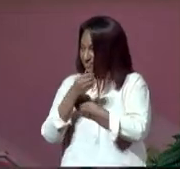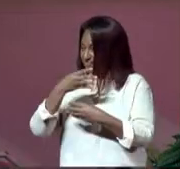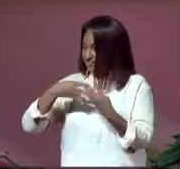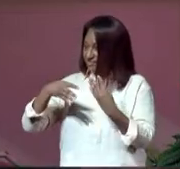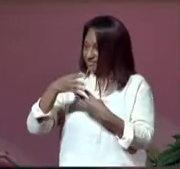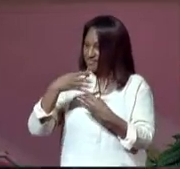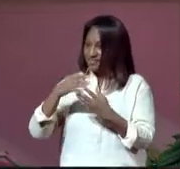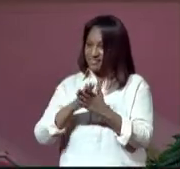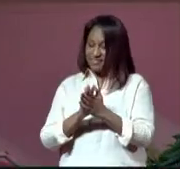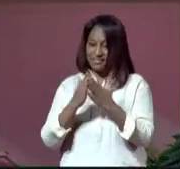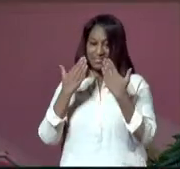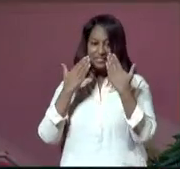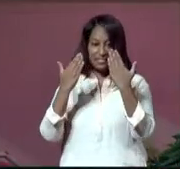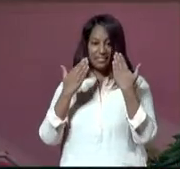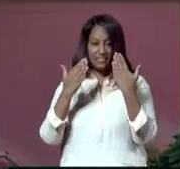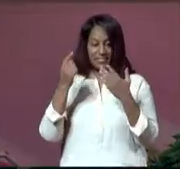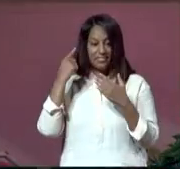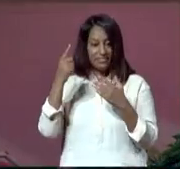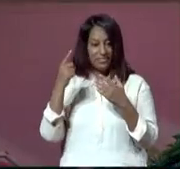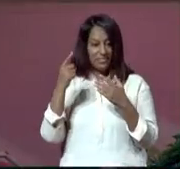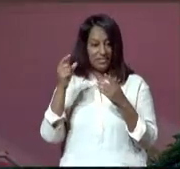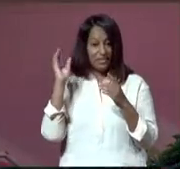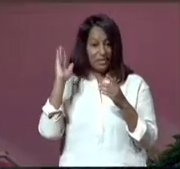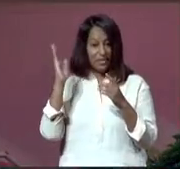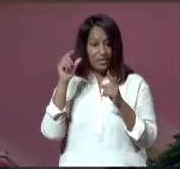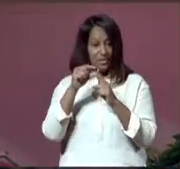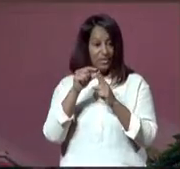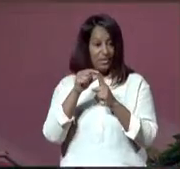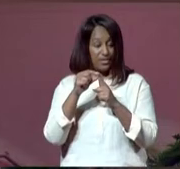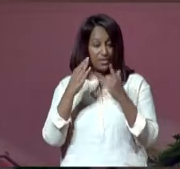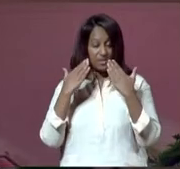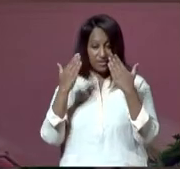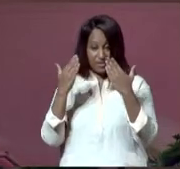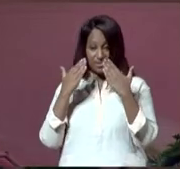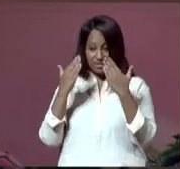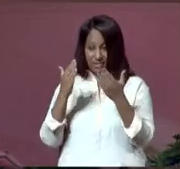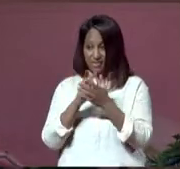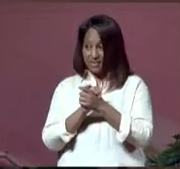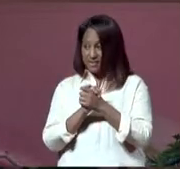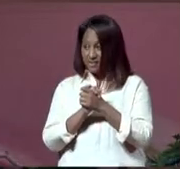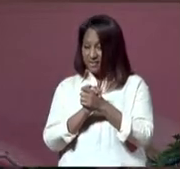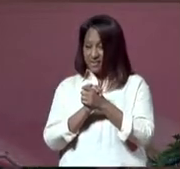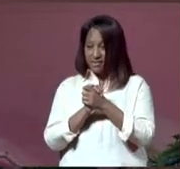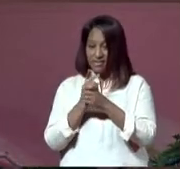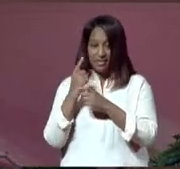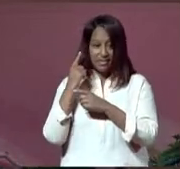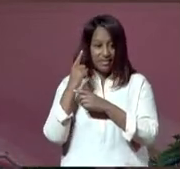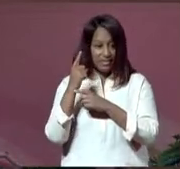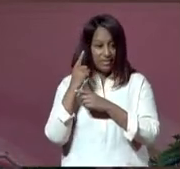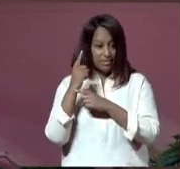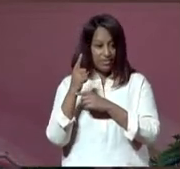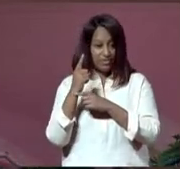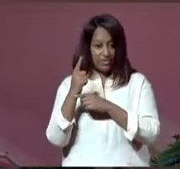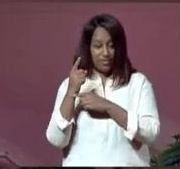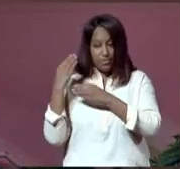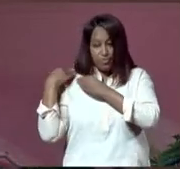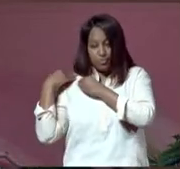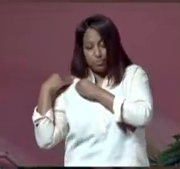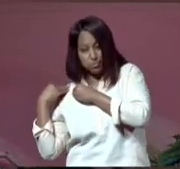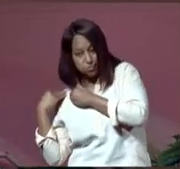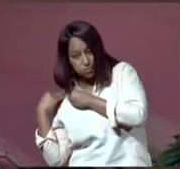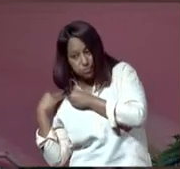you for this word, and thank you for water pots that have been put